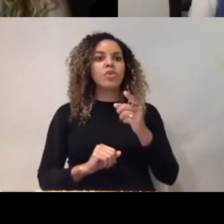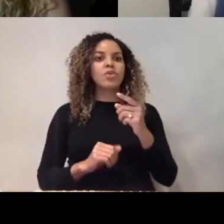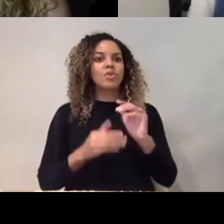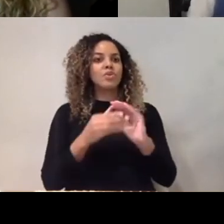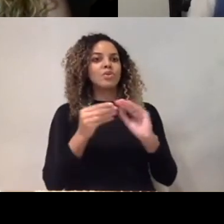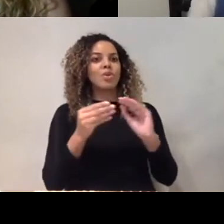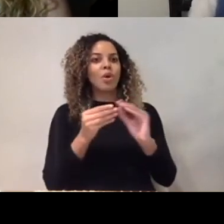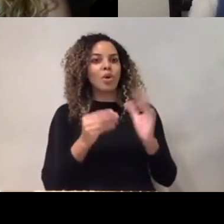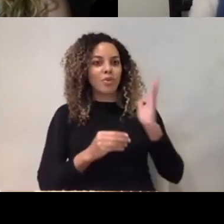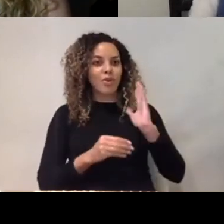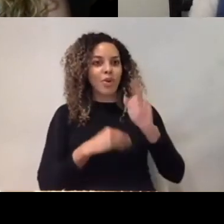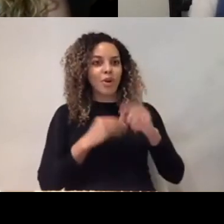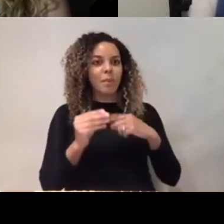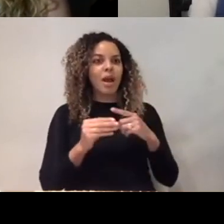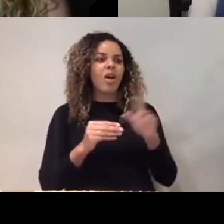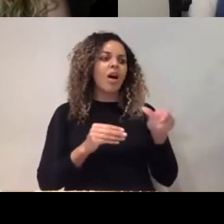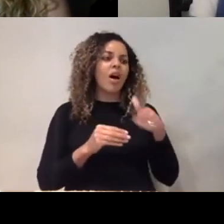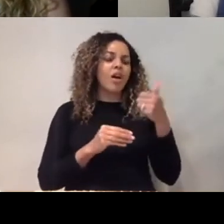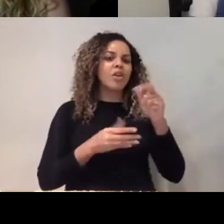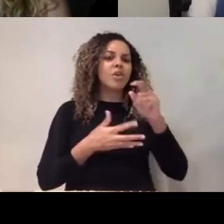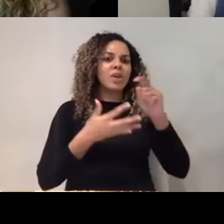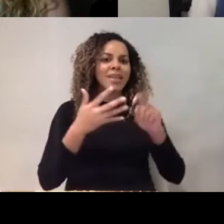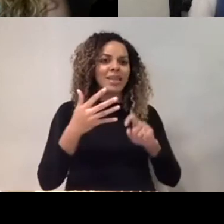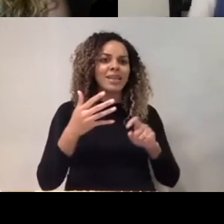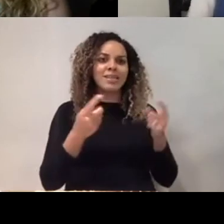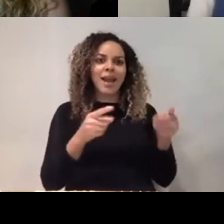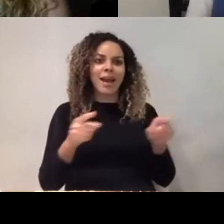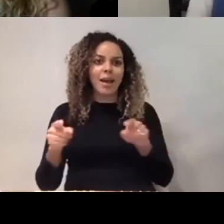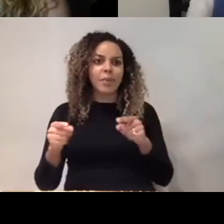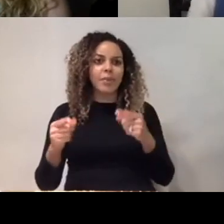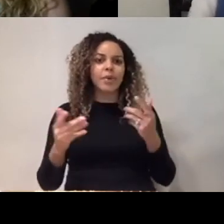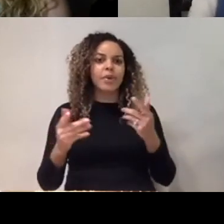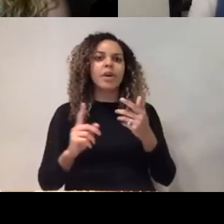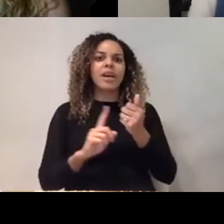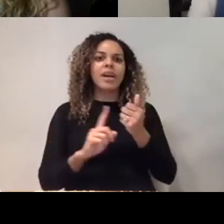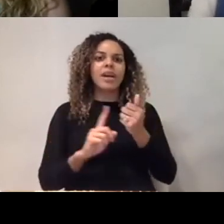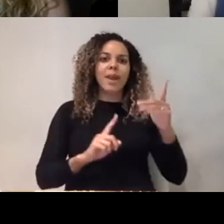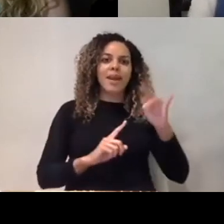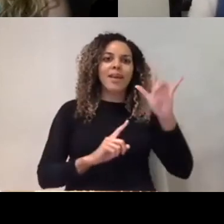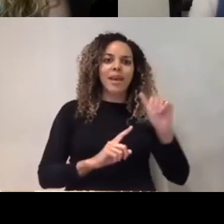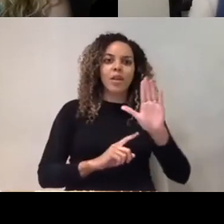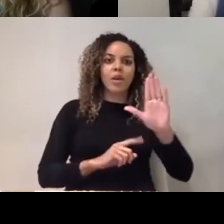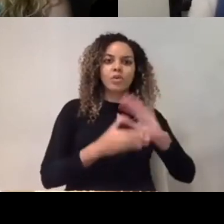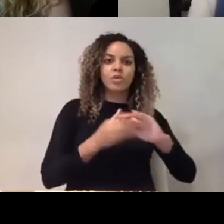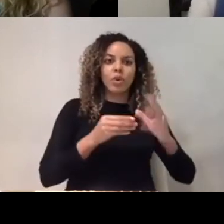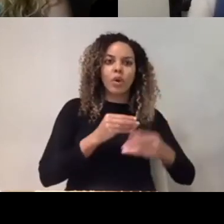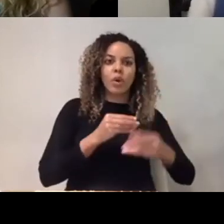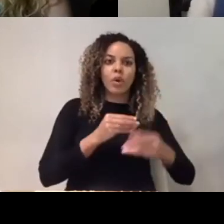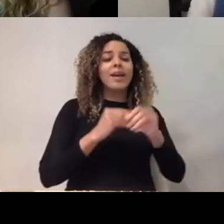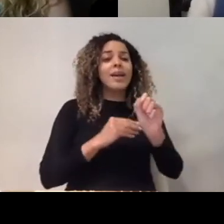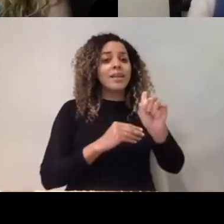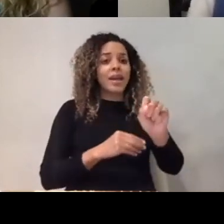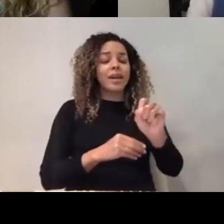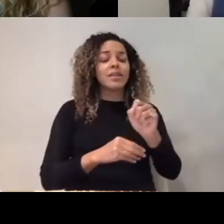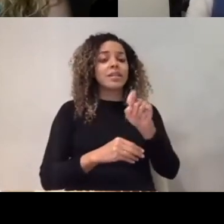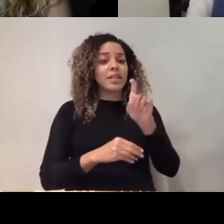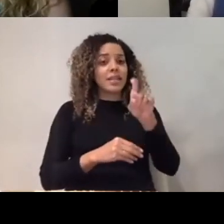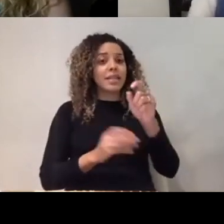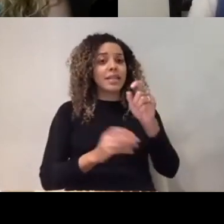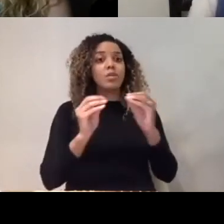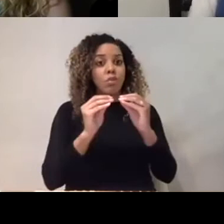to happen, just expanding on what Kayla said, yes, we definitely need more